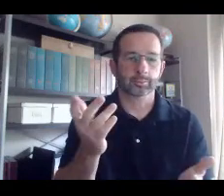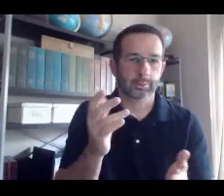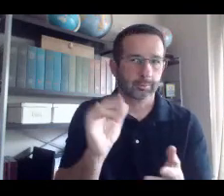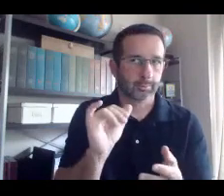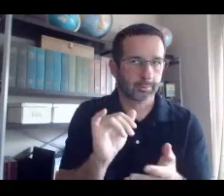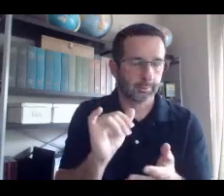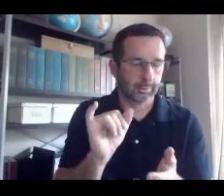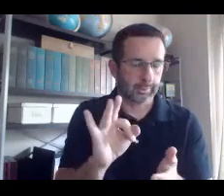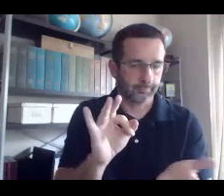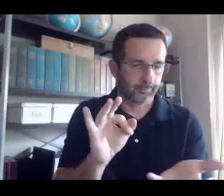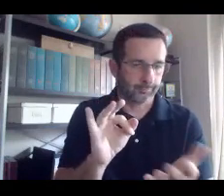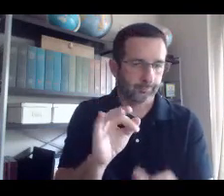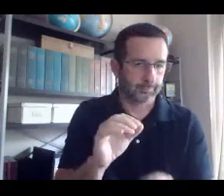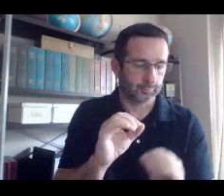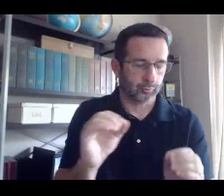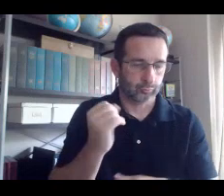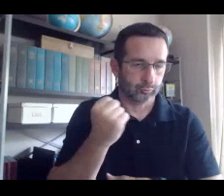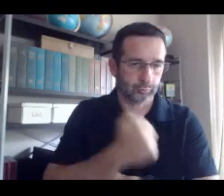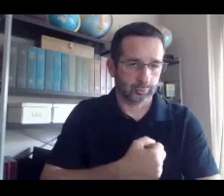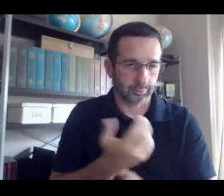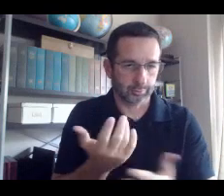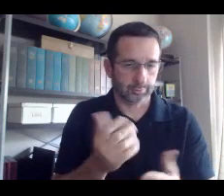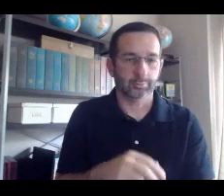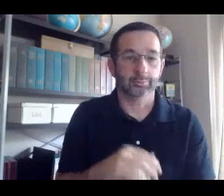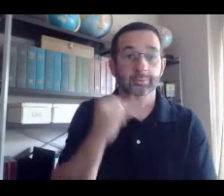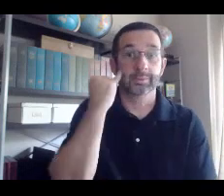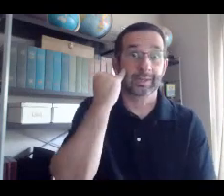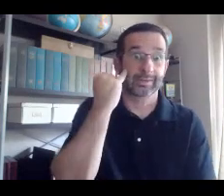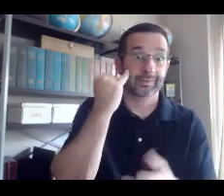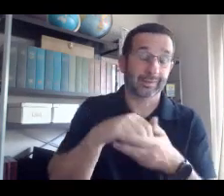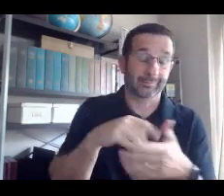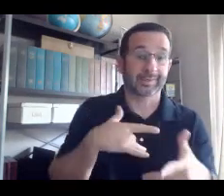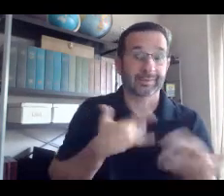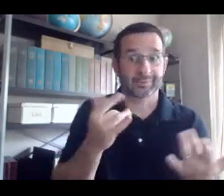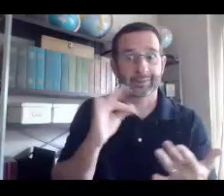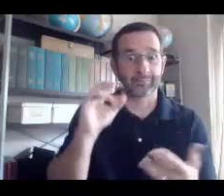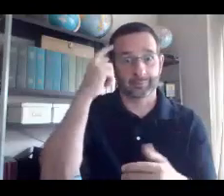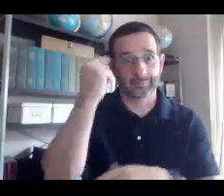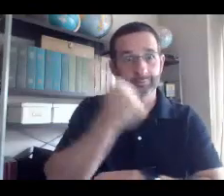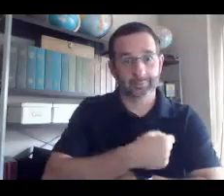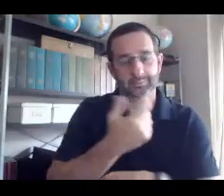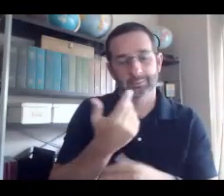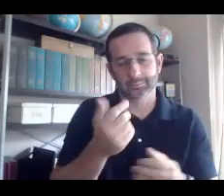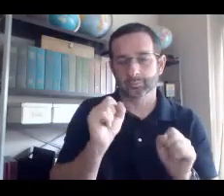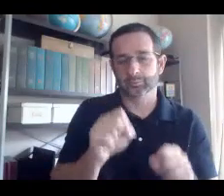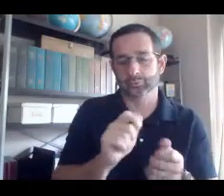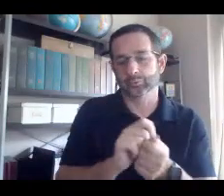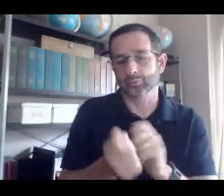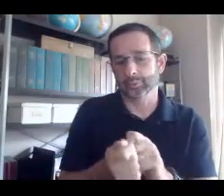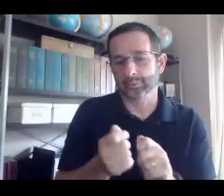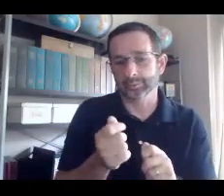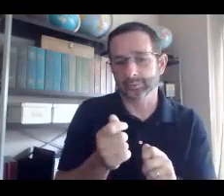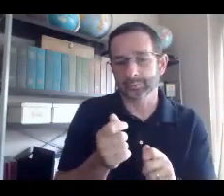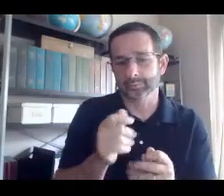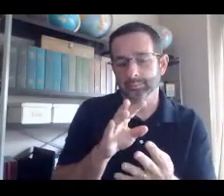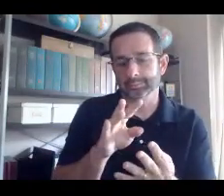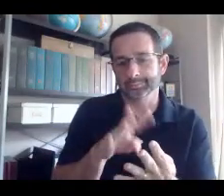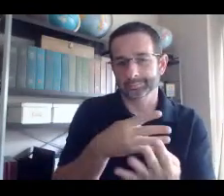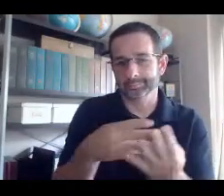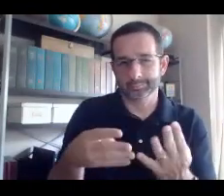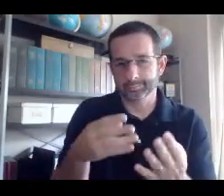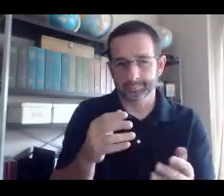the second week of October. If there is not a government shutdown. In the event of a government shutdown,